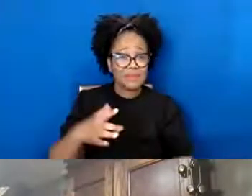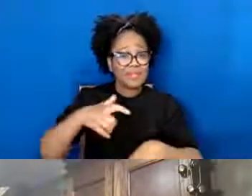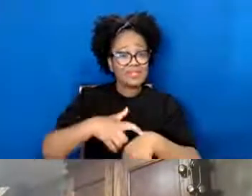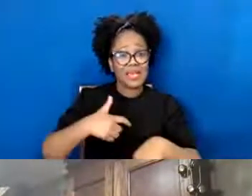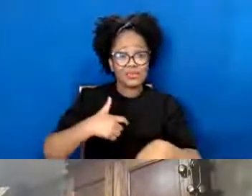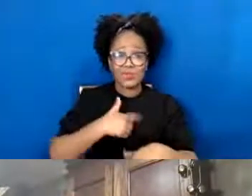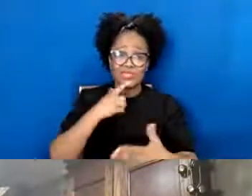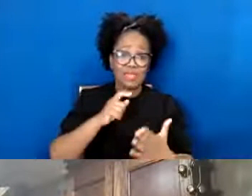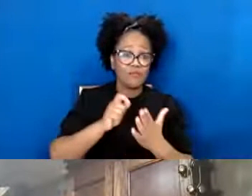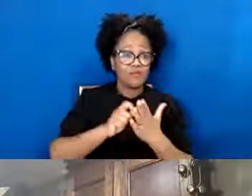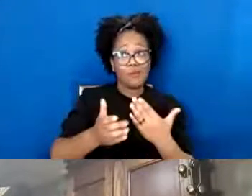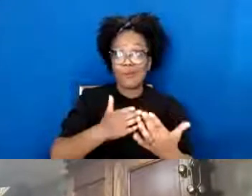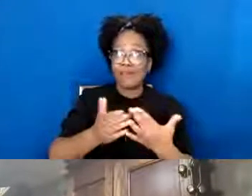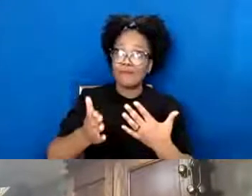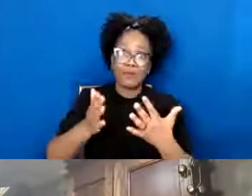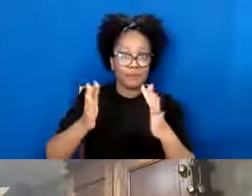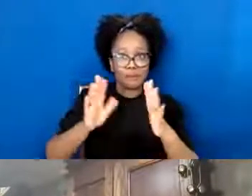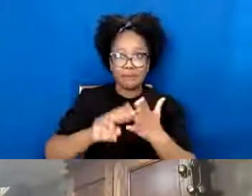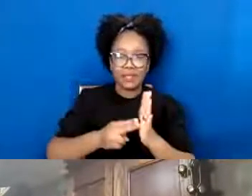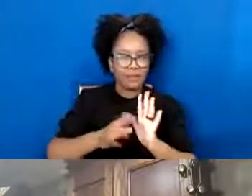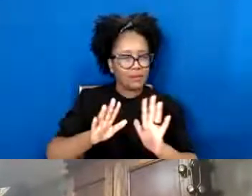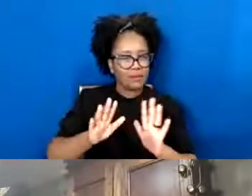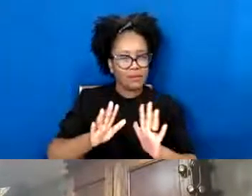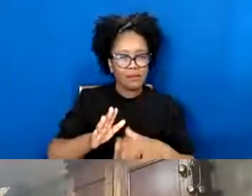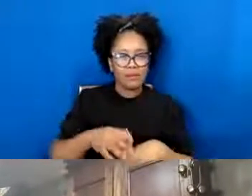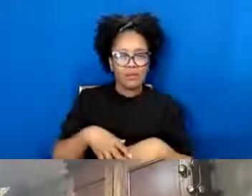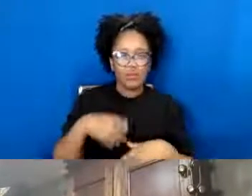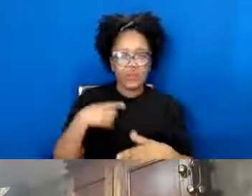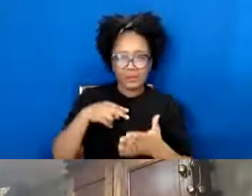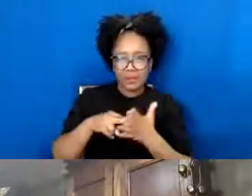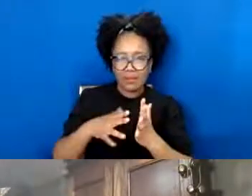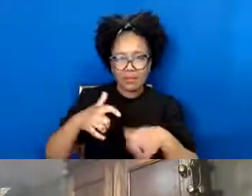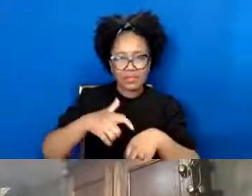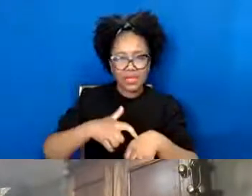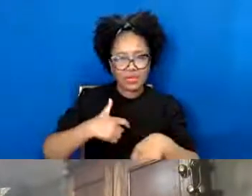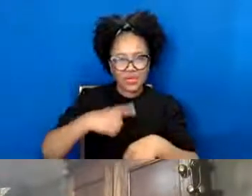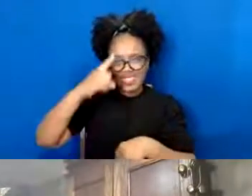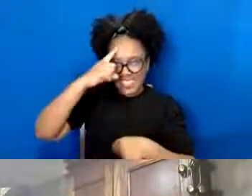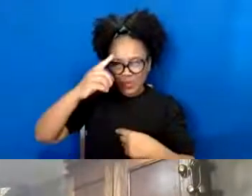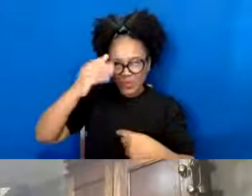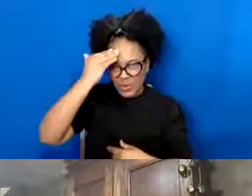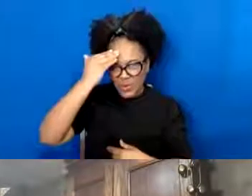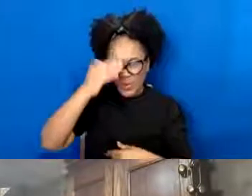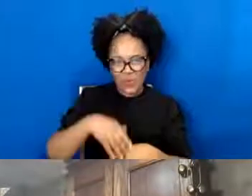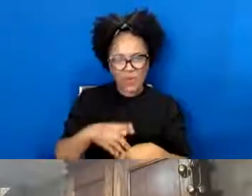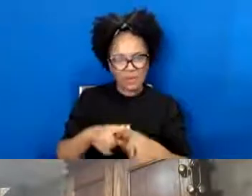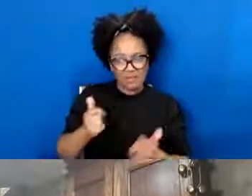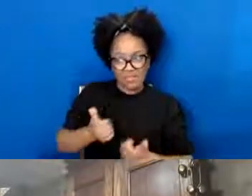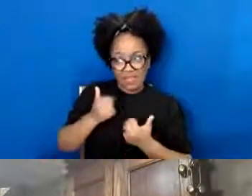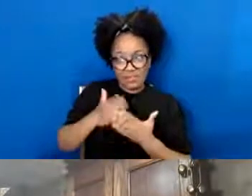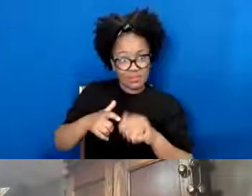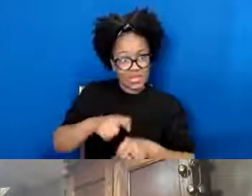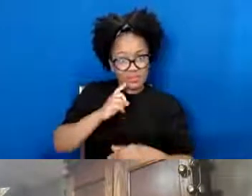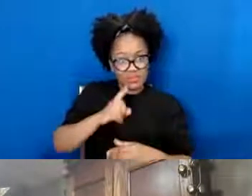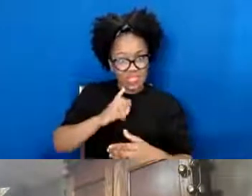write forward, right? And sometimes like my sort of way into and around writer's block is